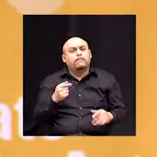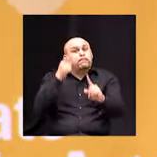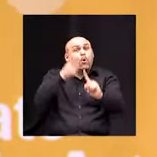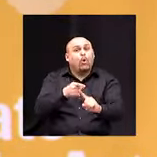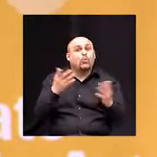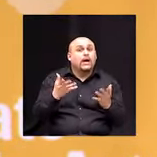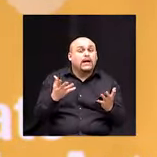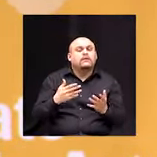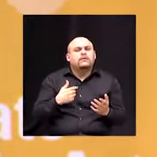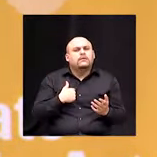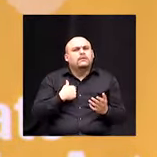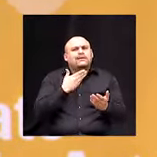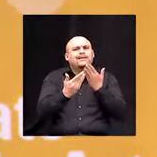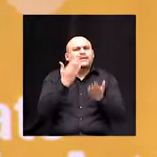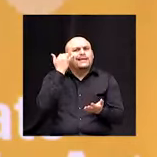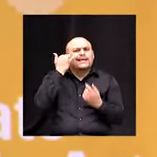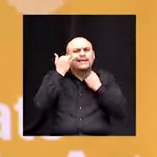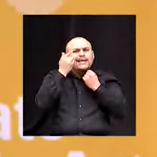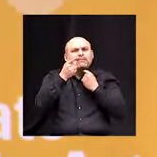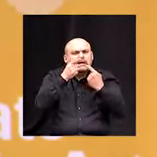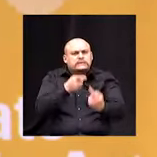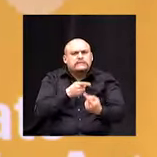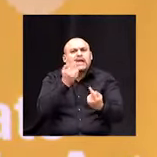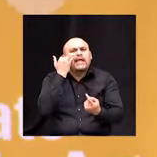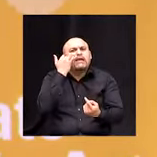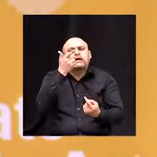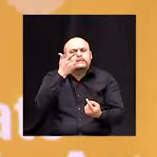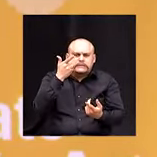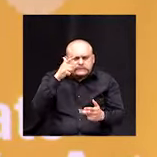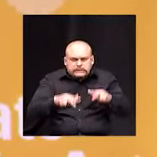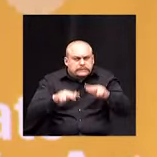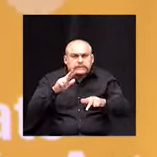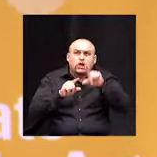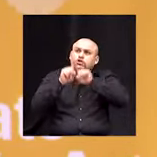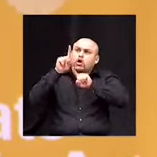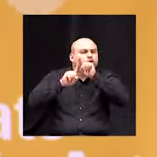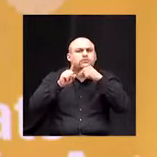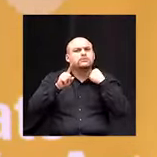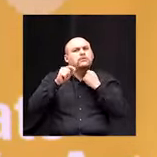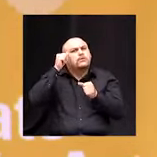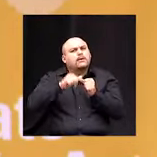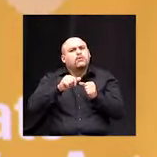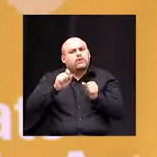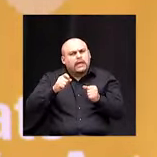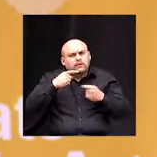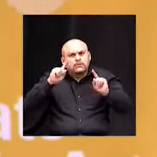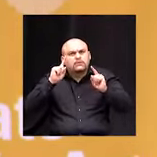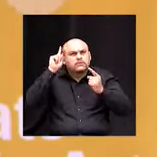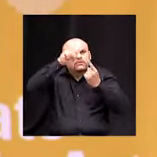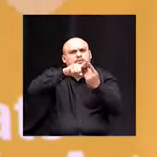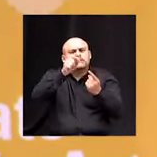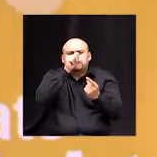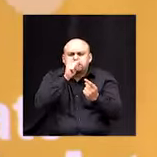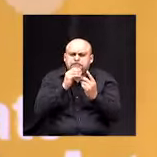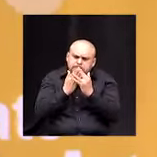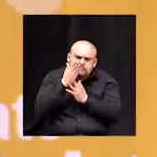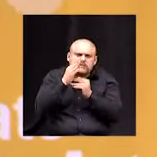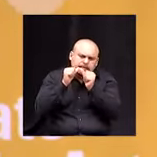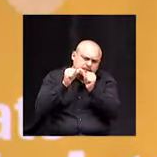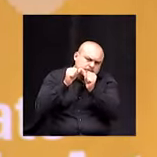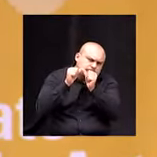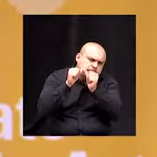is, even if you stumble at the start, remember that everyone has to begin somewhere. Stick with it, even when things